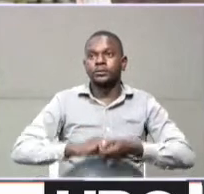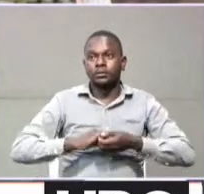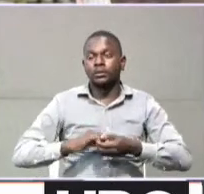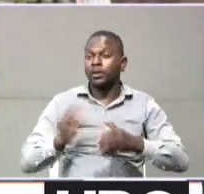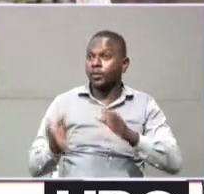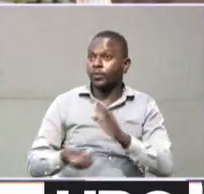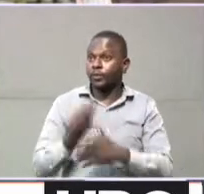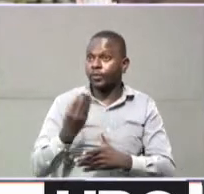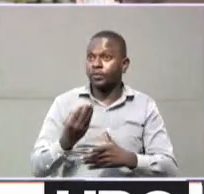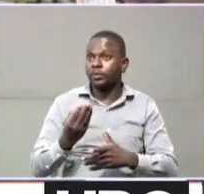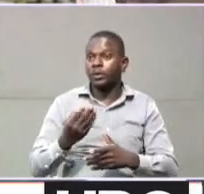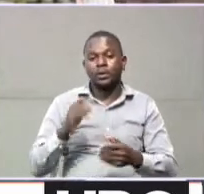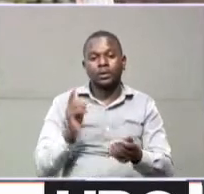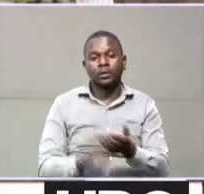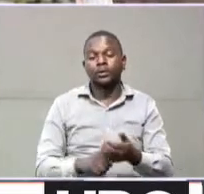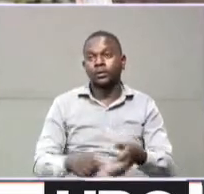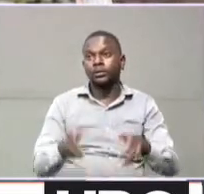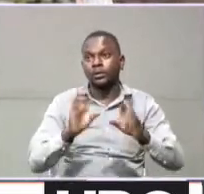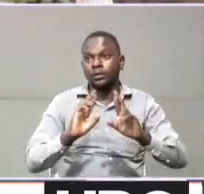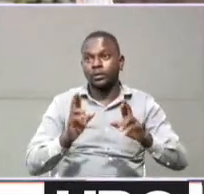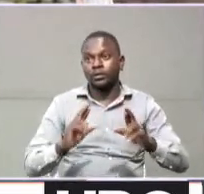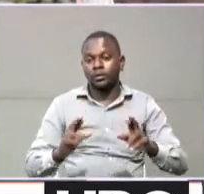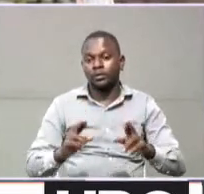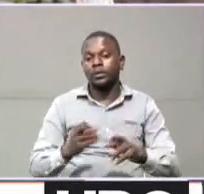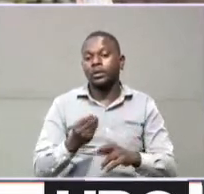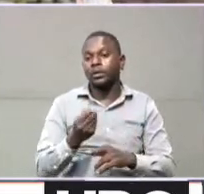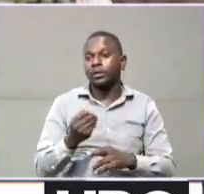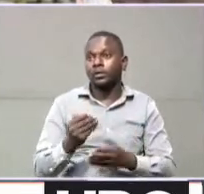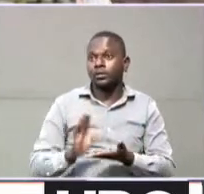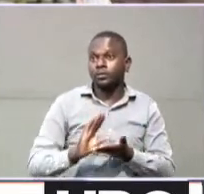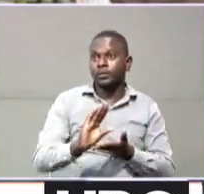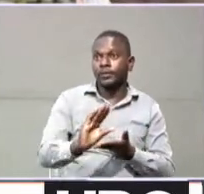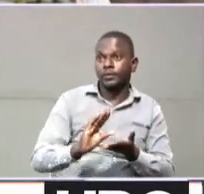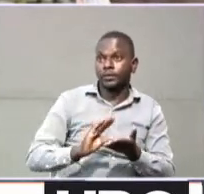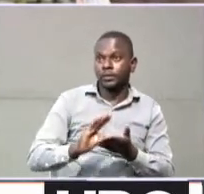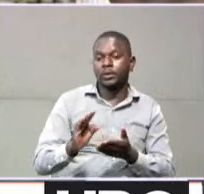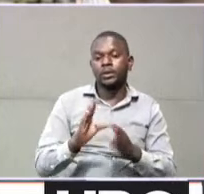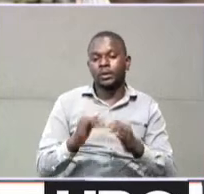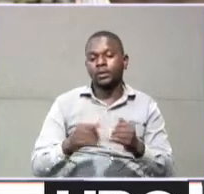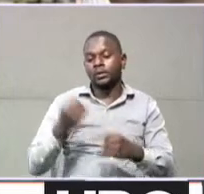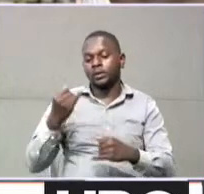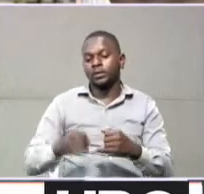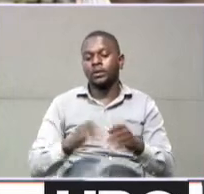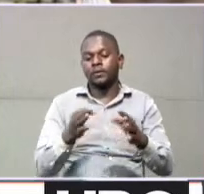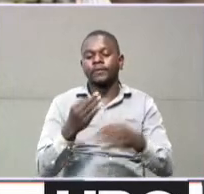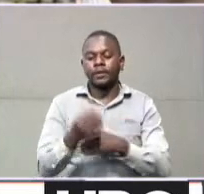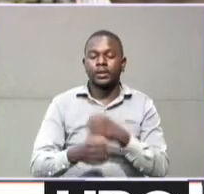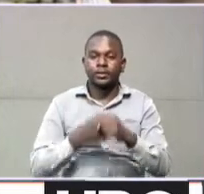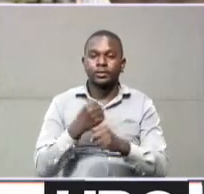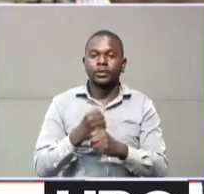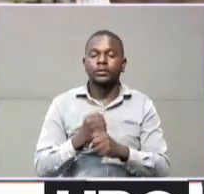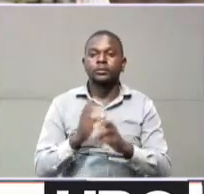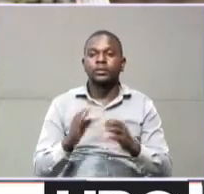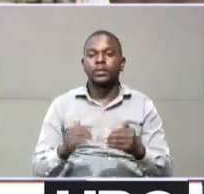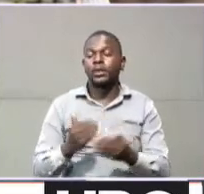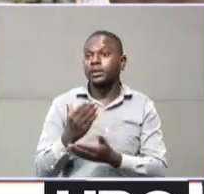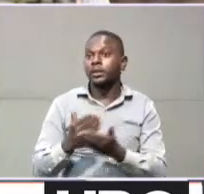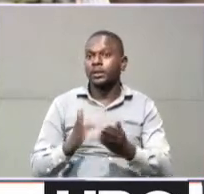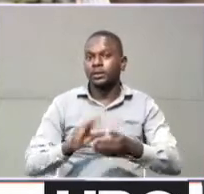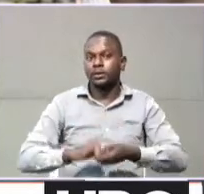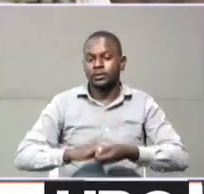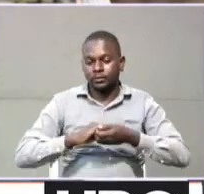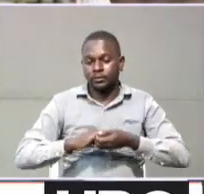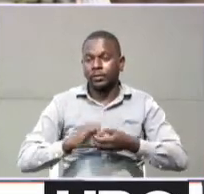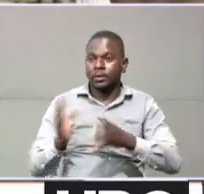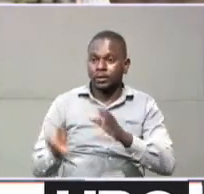not getting ready to receive that money however towards the end of the financial year some circles had